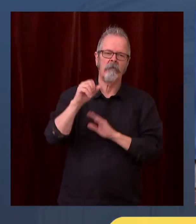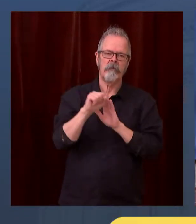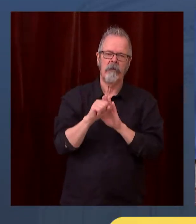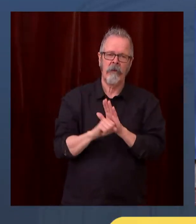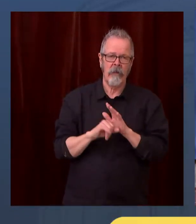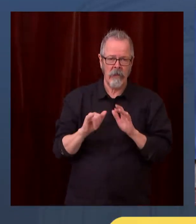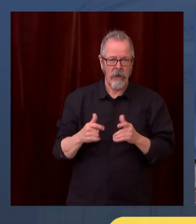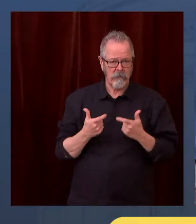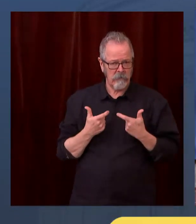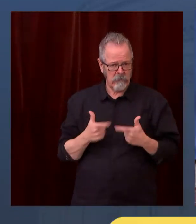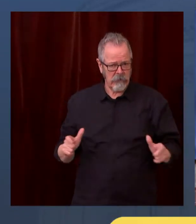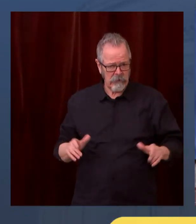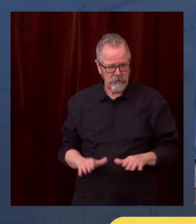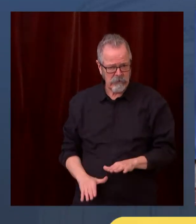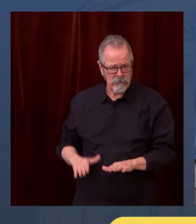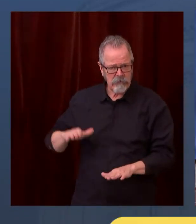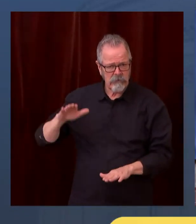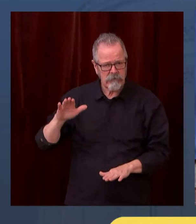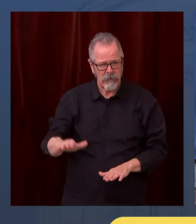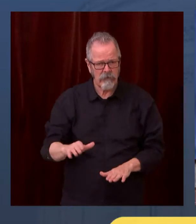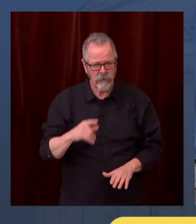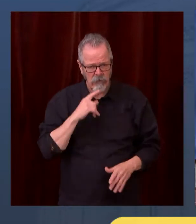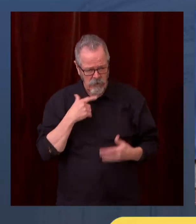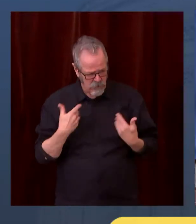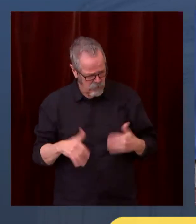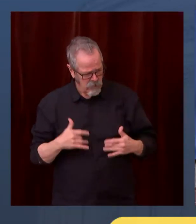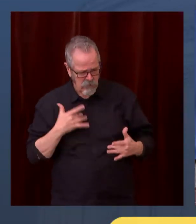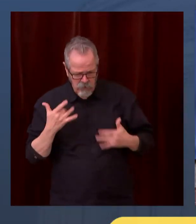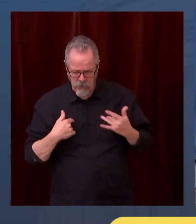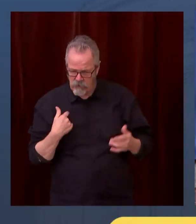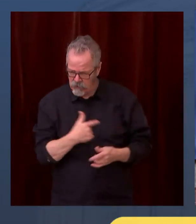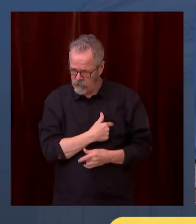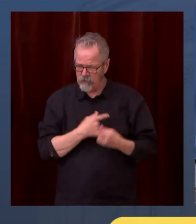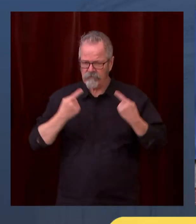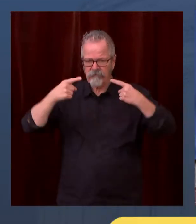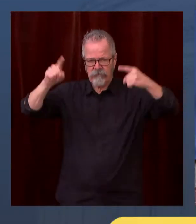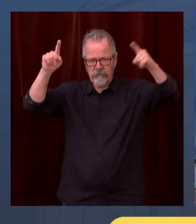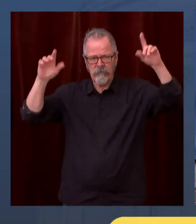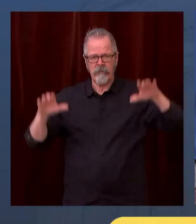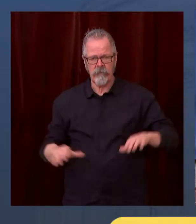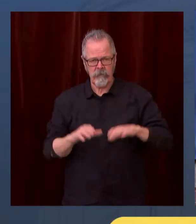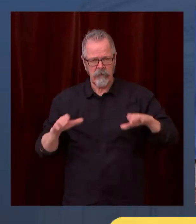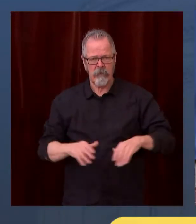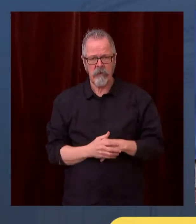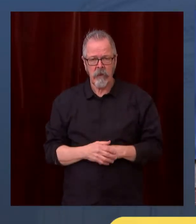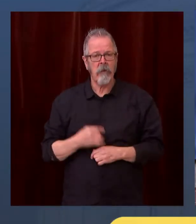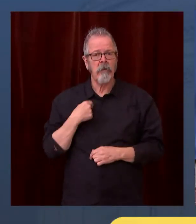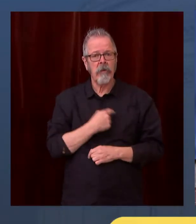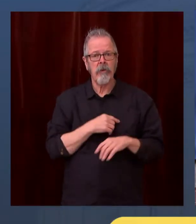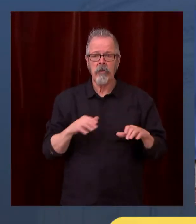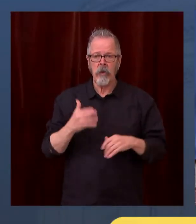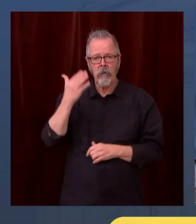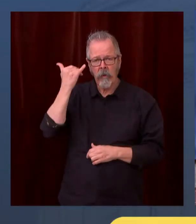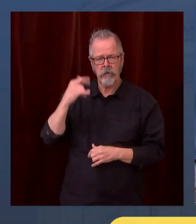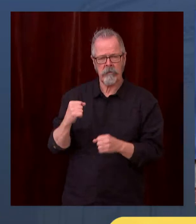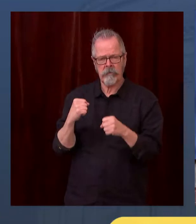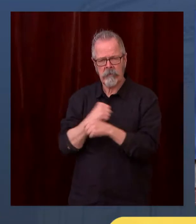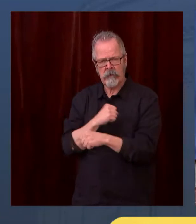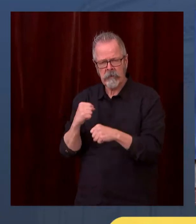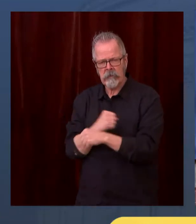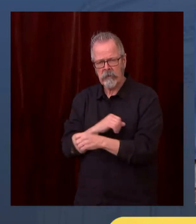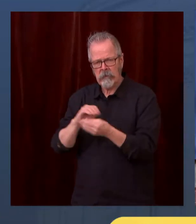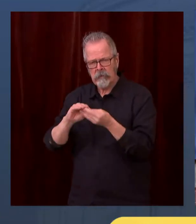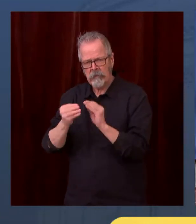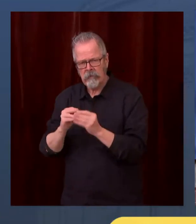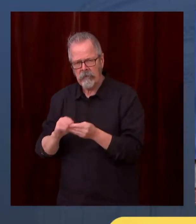happy to be able to make that. And we made that decision based on the science, on the data. This was not us throwing a dartboard at the